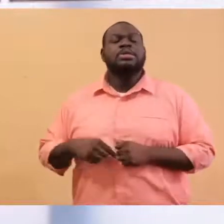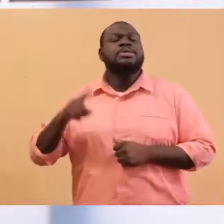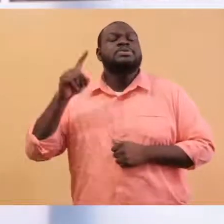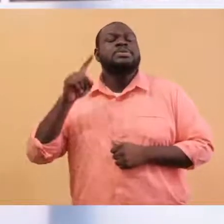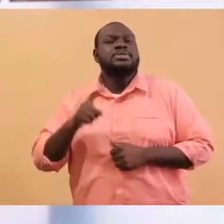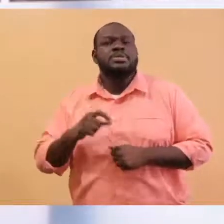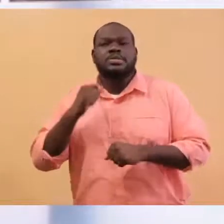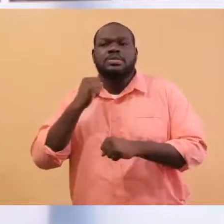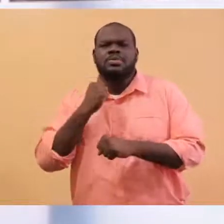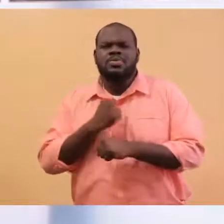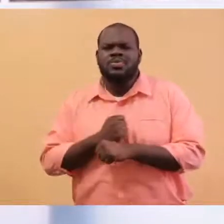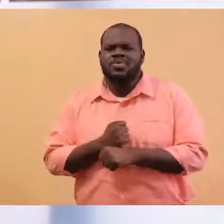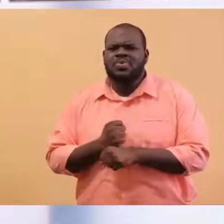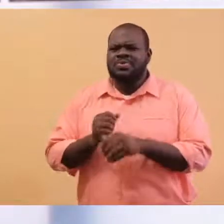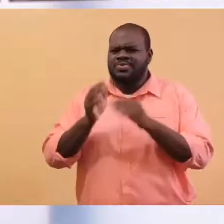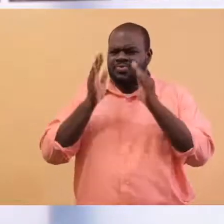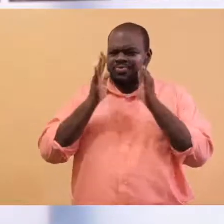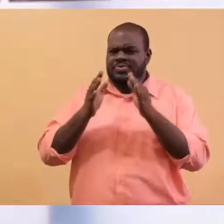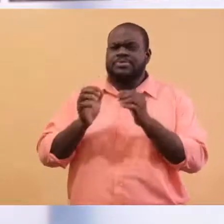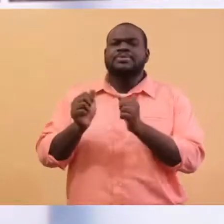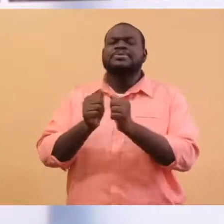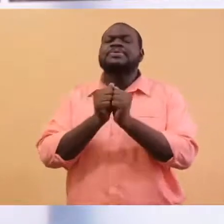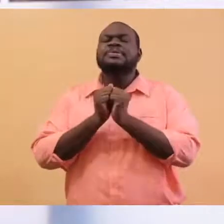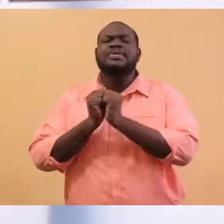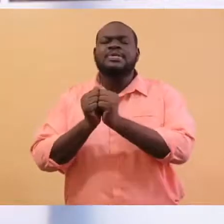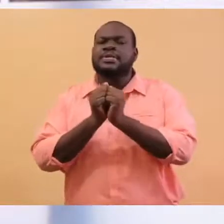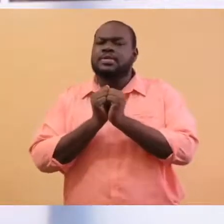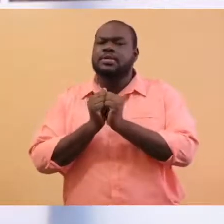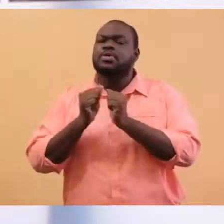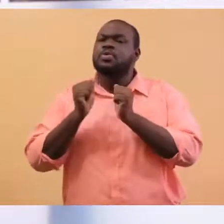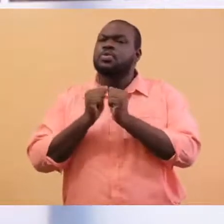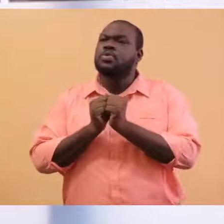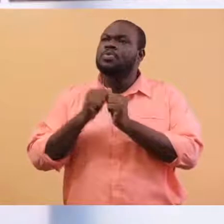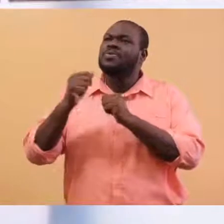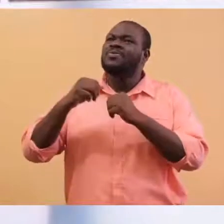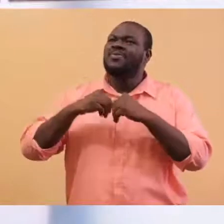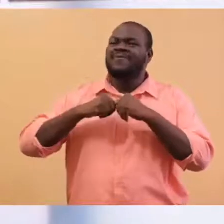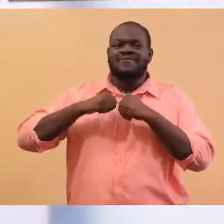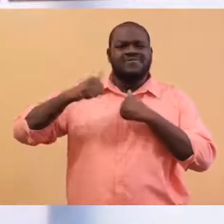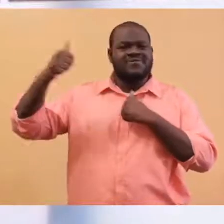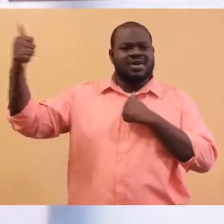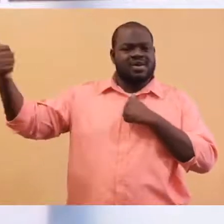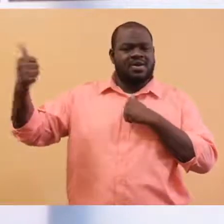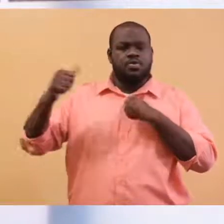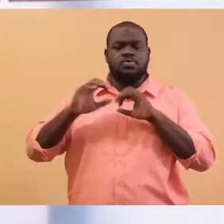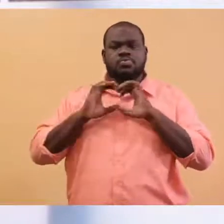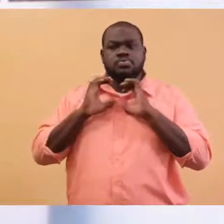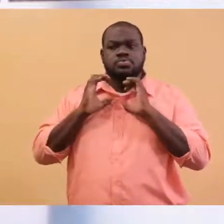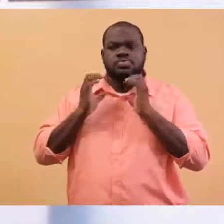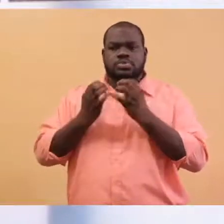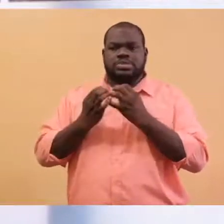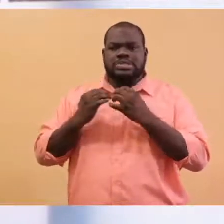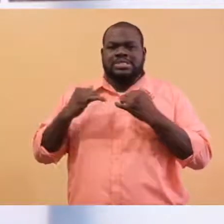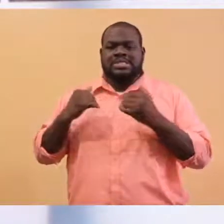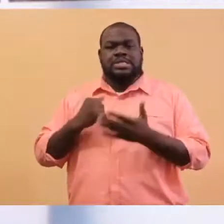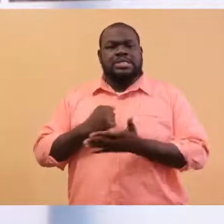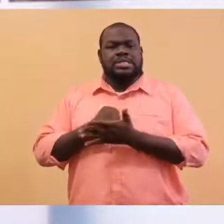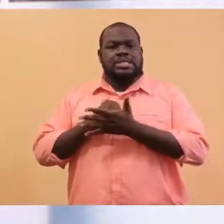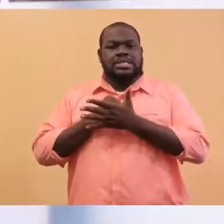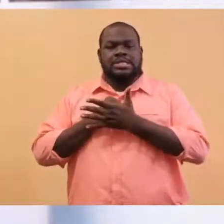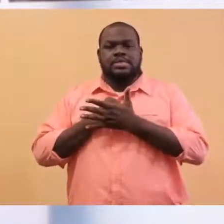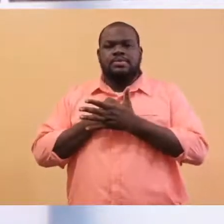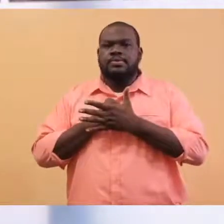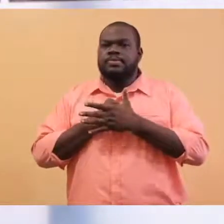work hand in hand with the hinterland communities, relying heavily on them to help identify